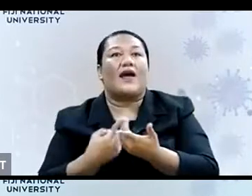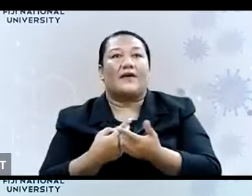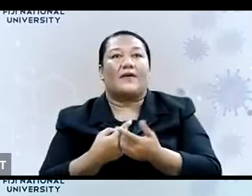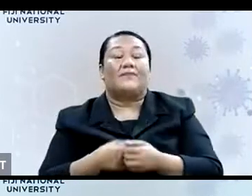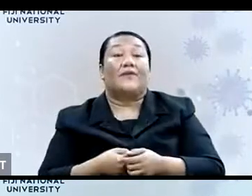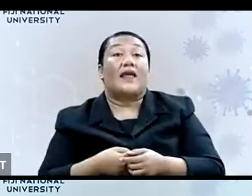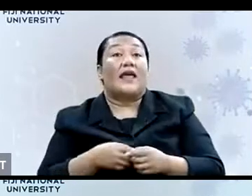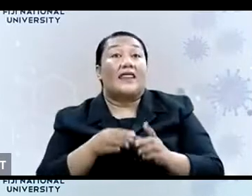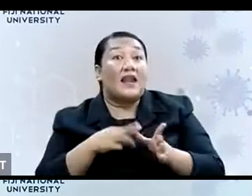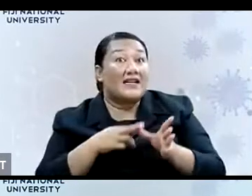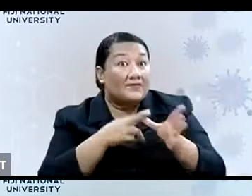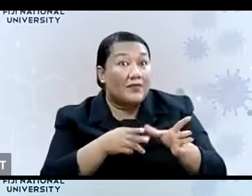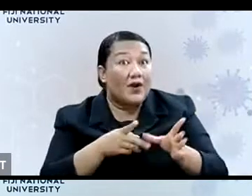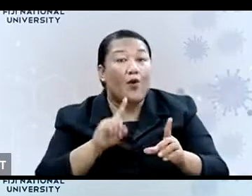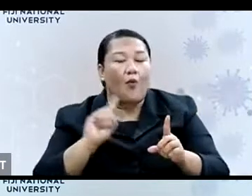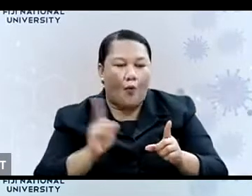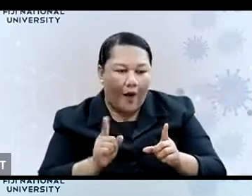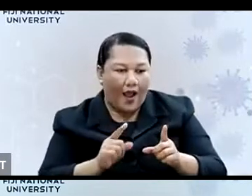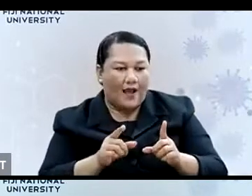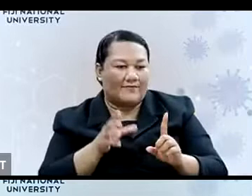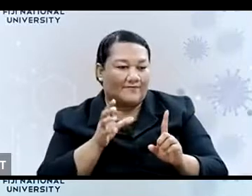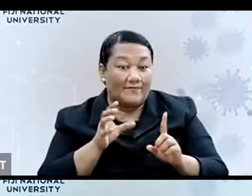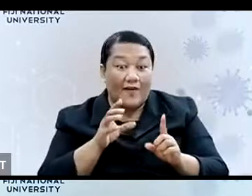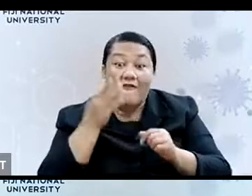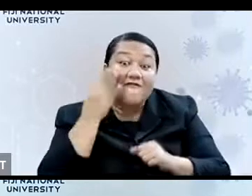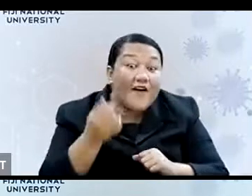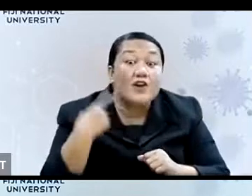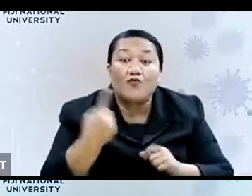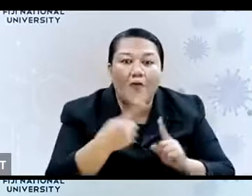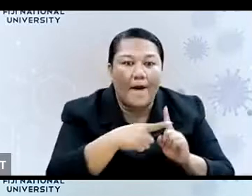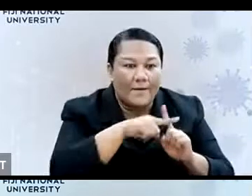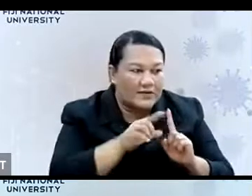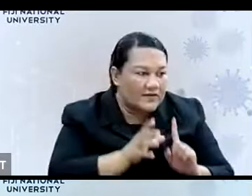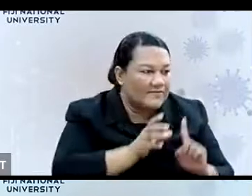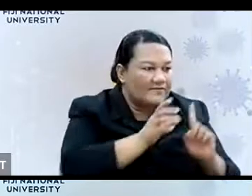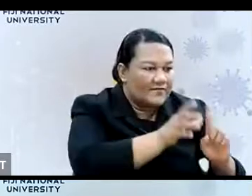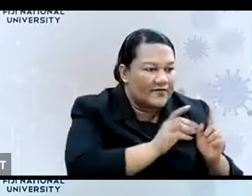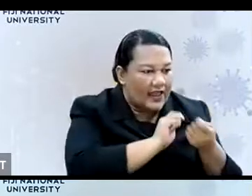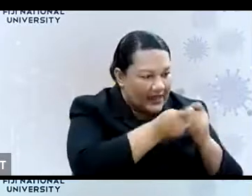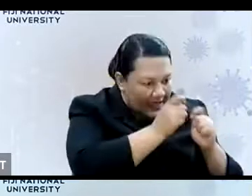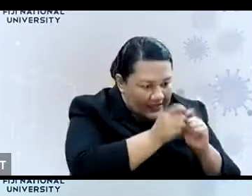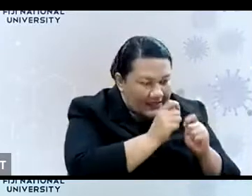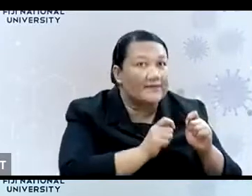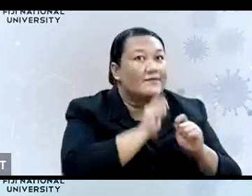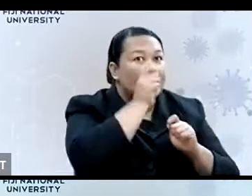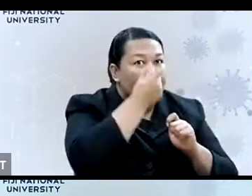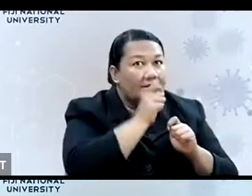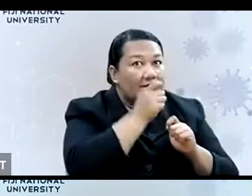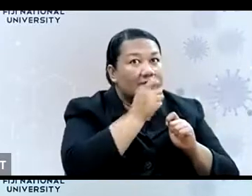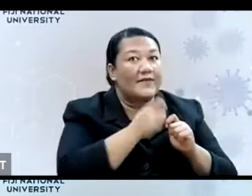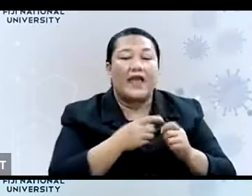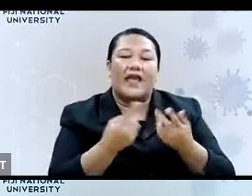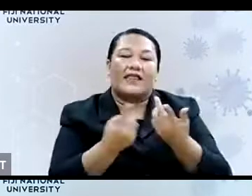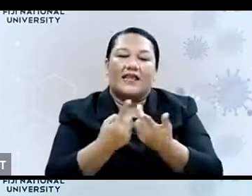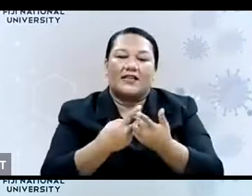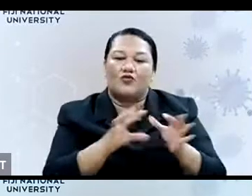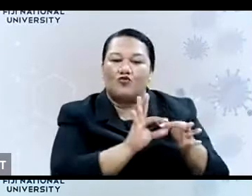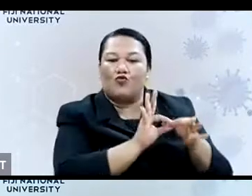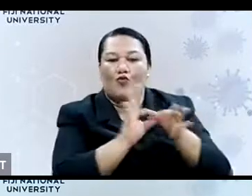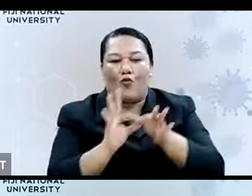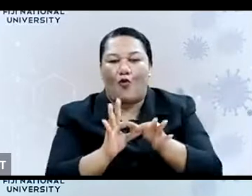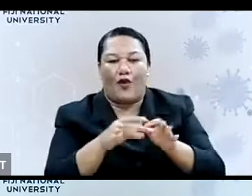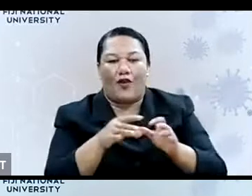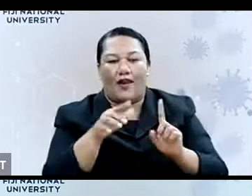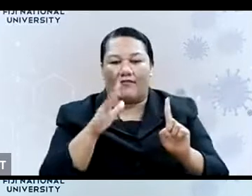cases, isolating them, testing them, quarantining and testing their contacts. And it was also helped because we put in movement